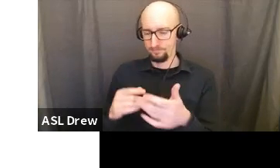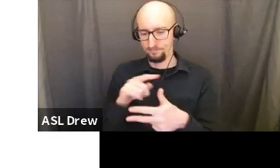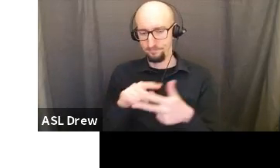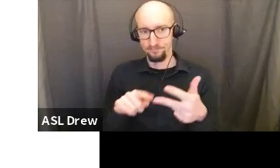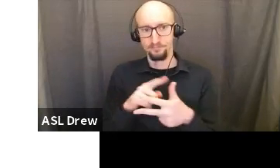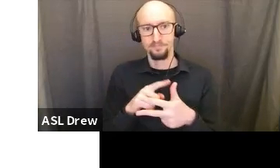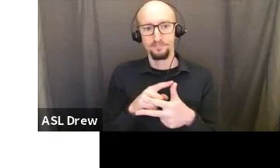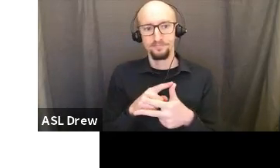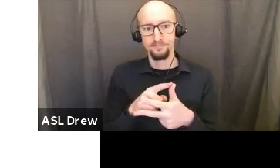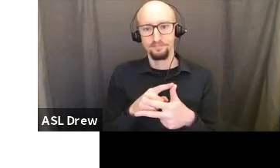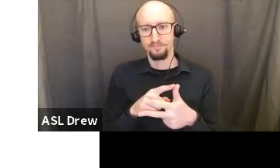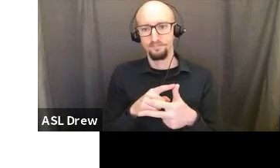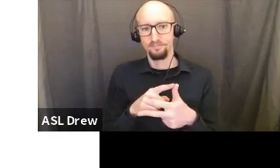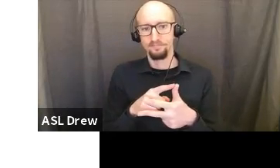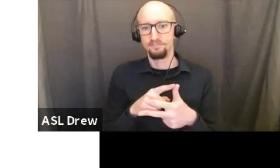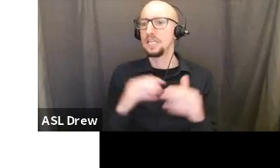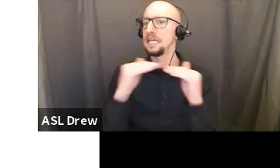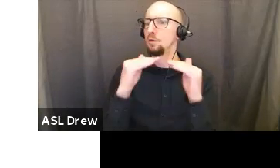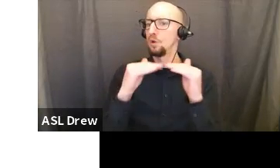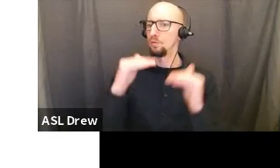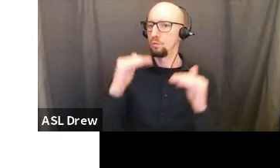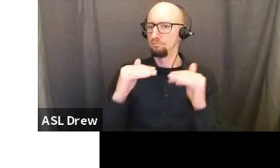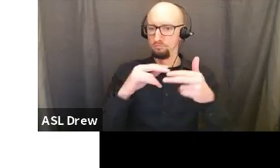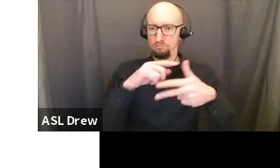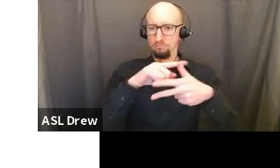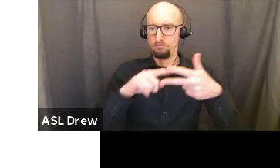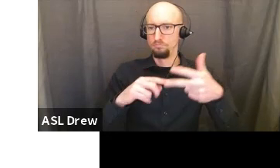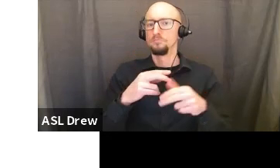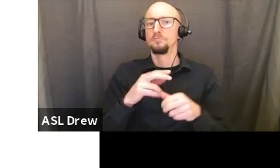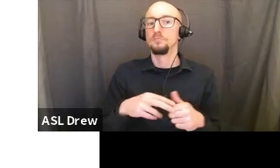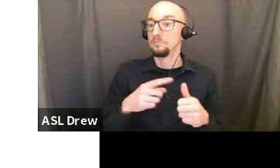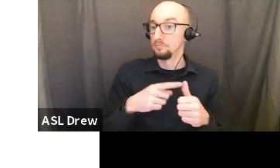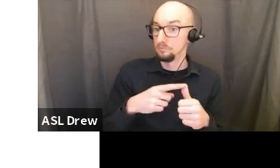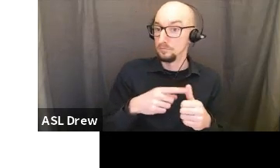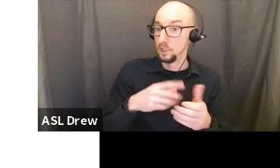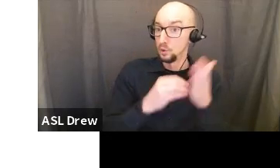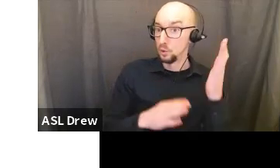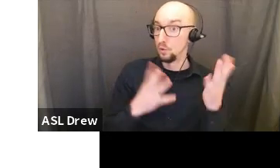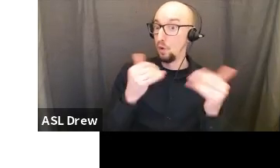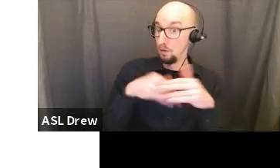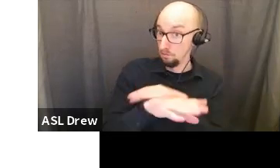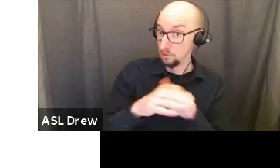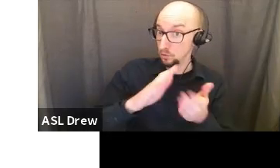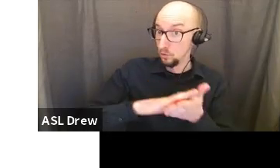and equally weighted. This performance on state test scores,